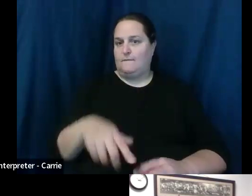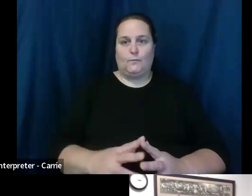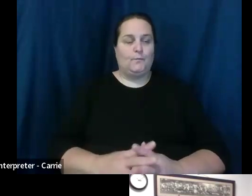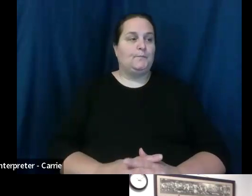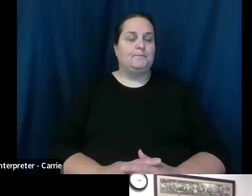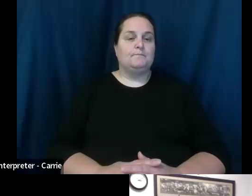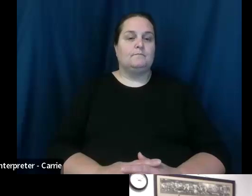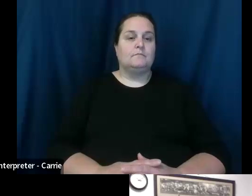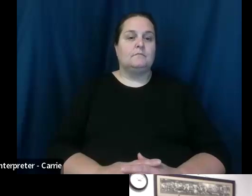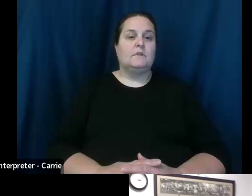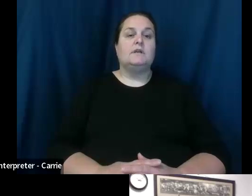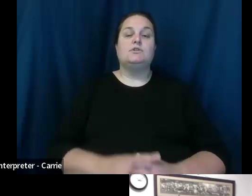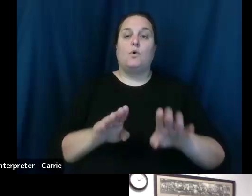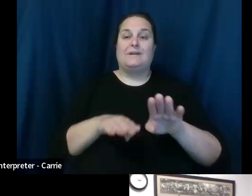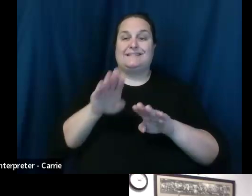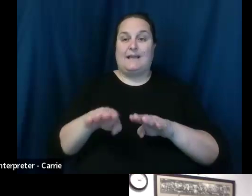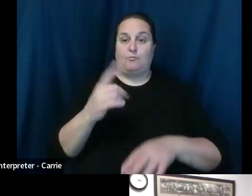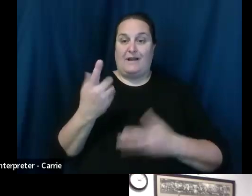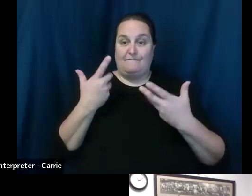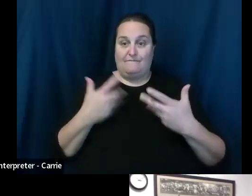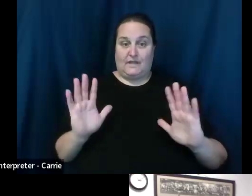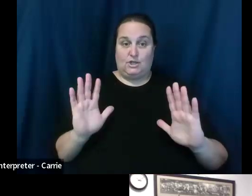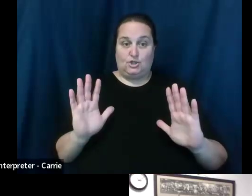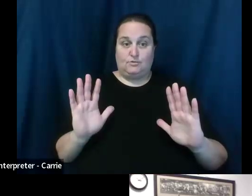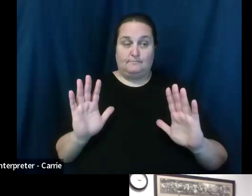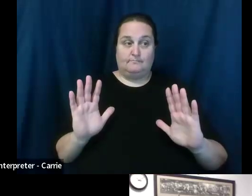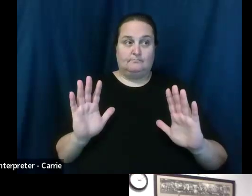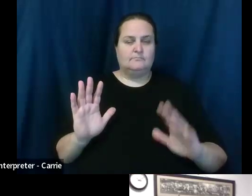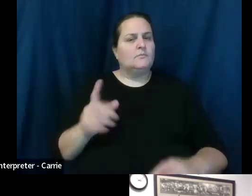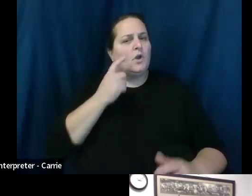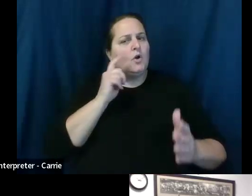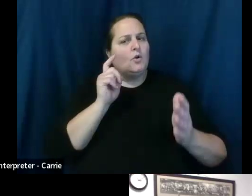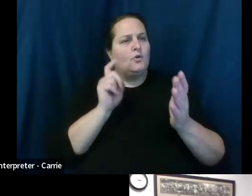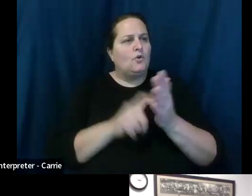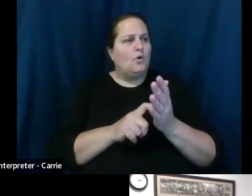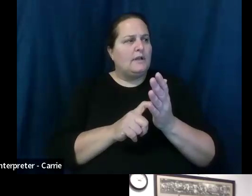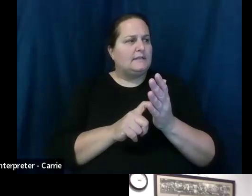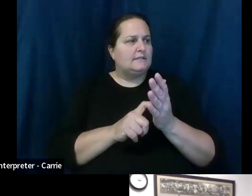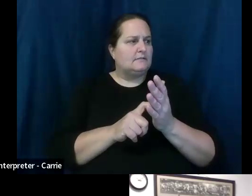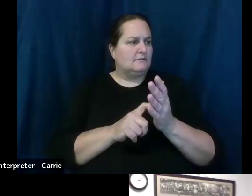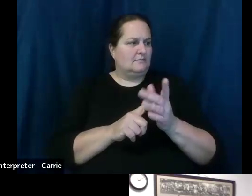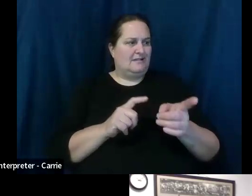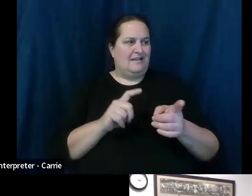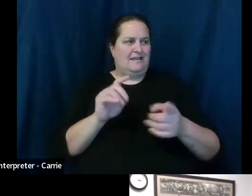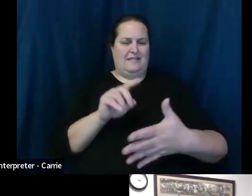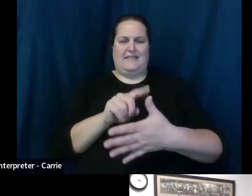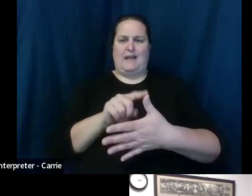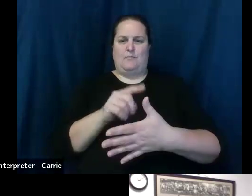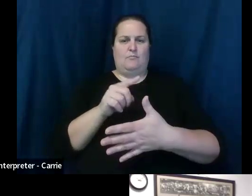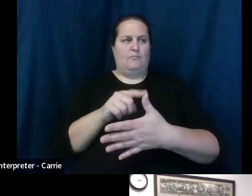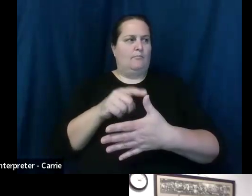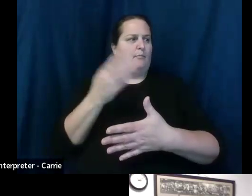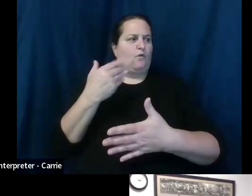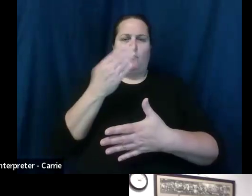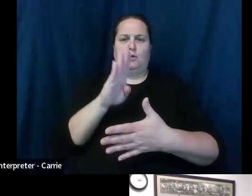All right, so we are now finished with step one, and you'll notice a couple of things. The button changed from blue to green,